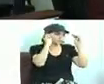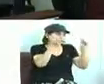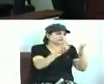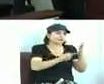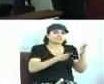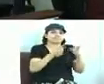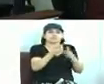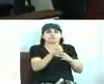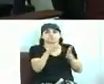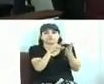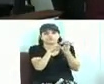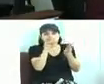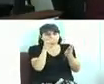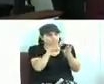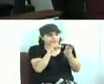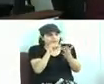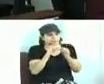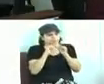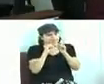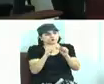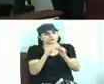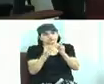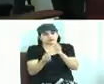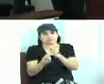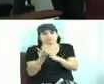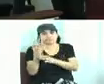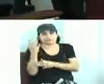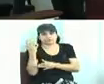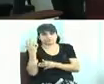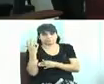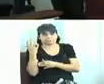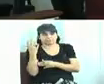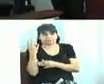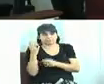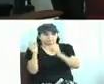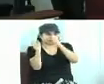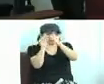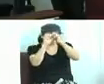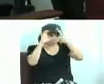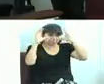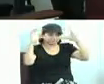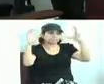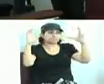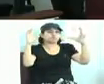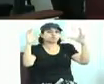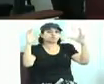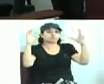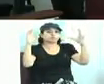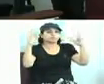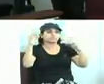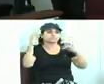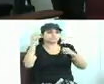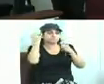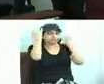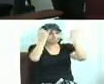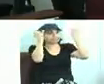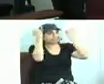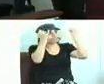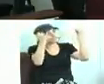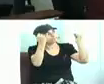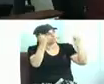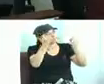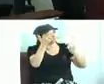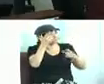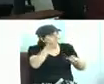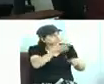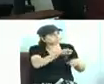you learn. And continue to grow. Just imagine. Just imagine that you're smarter than